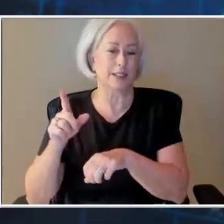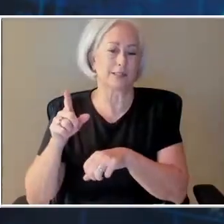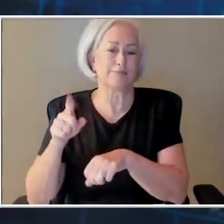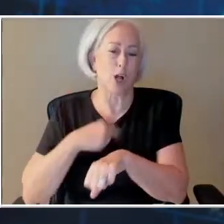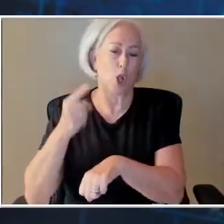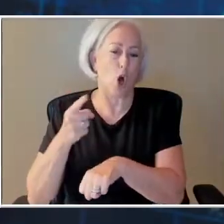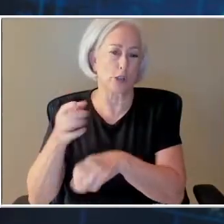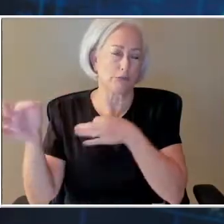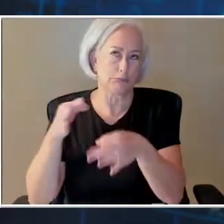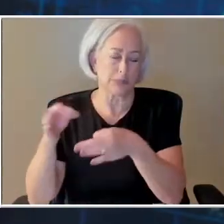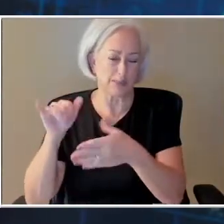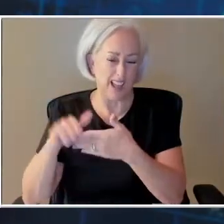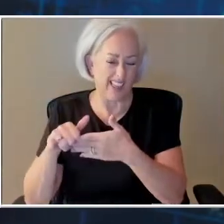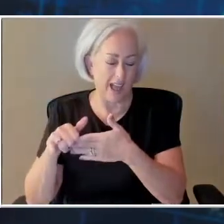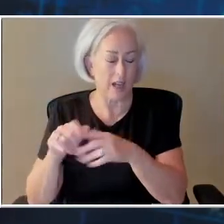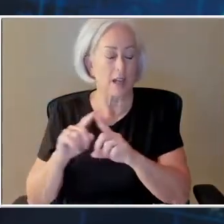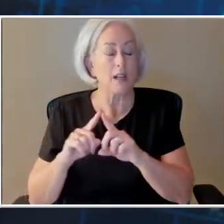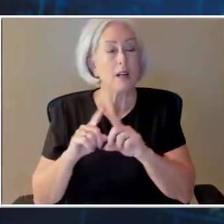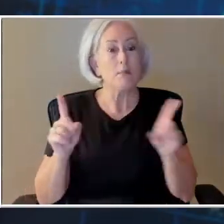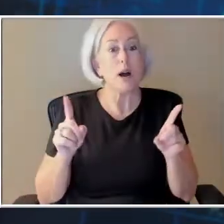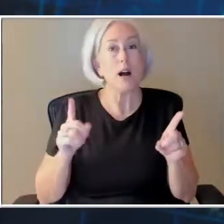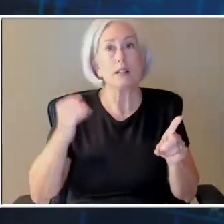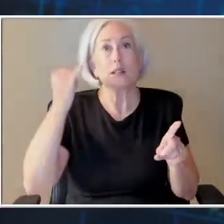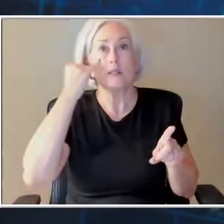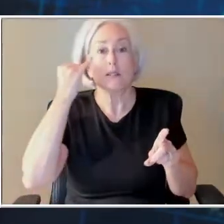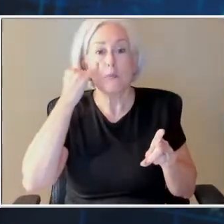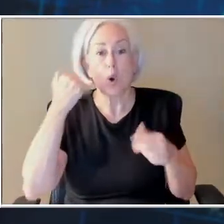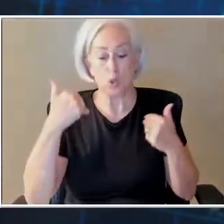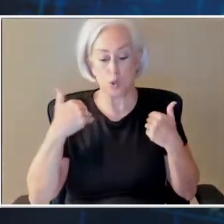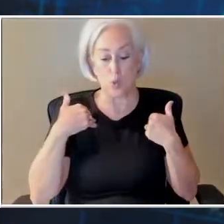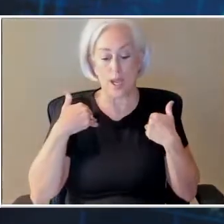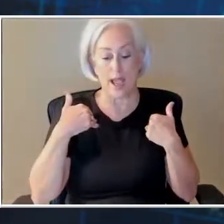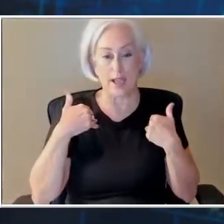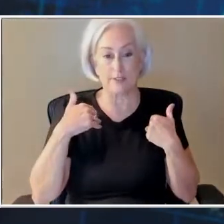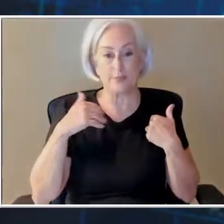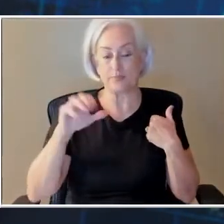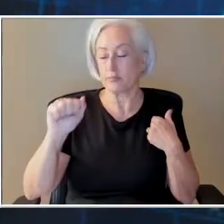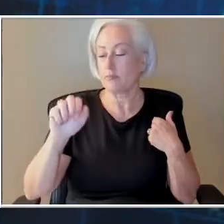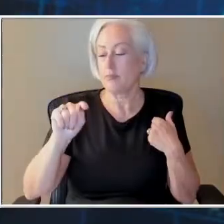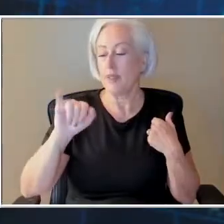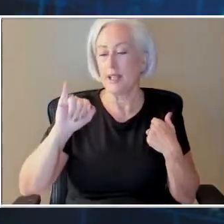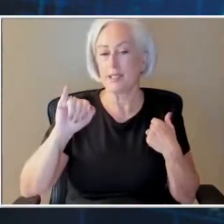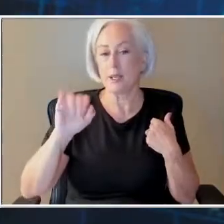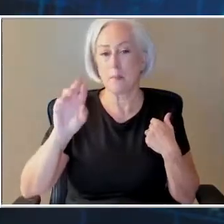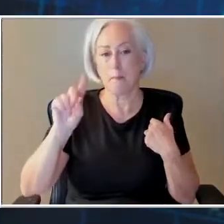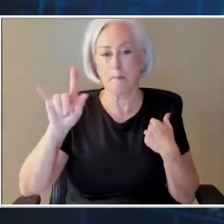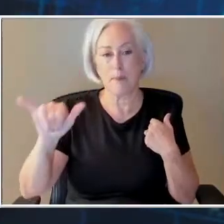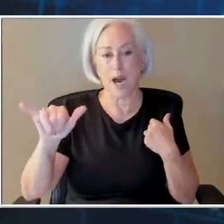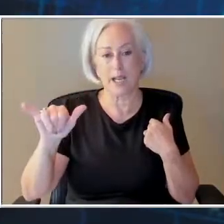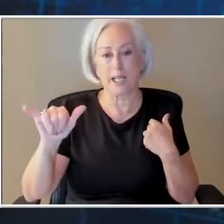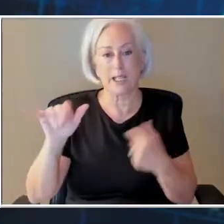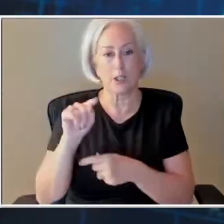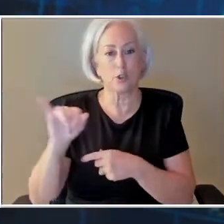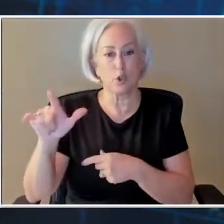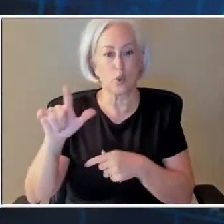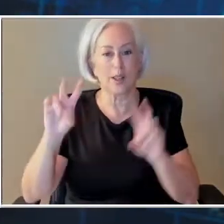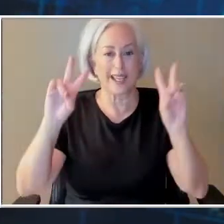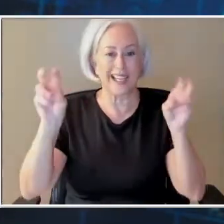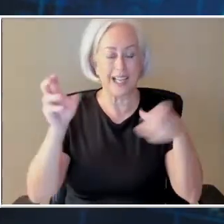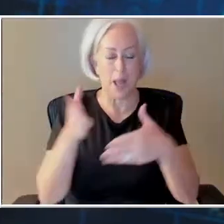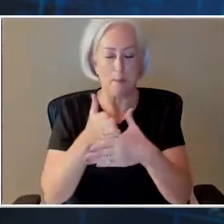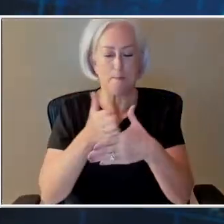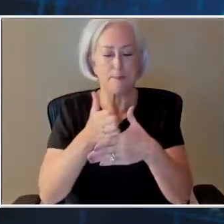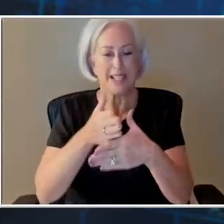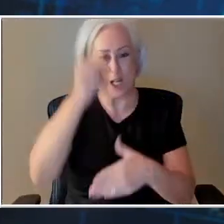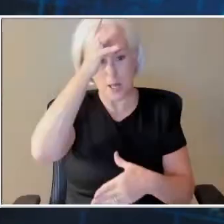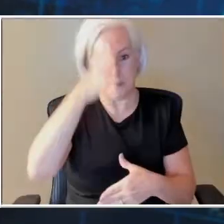is that they realize that what if we have a tool like an antibody, a mediator, like a middleman, so you can call it, that